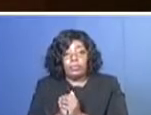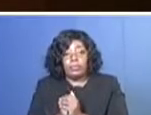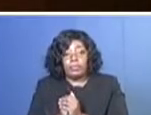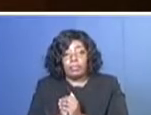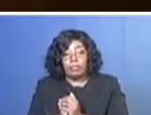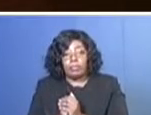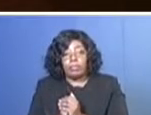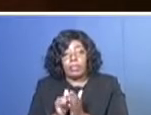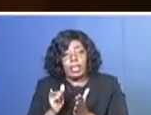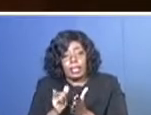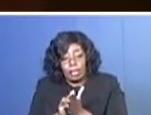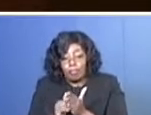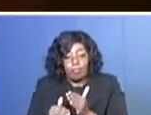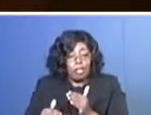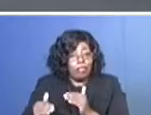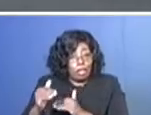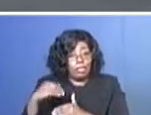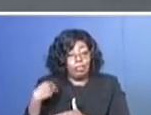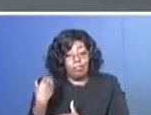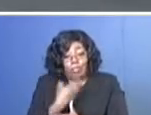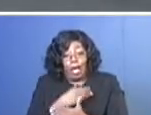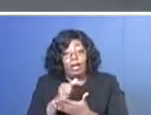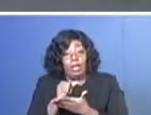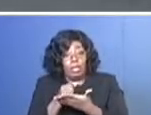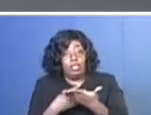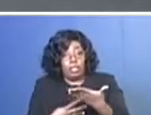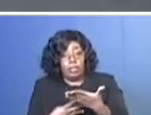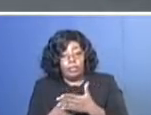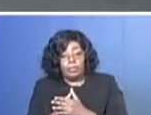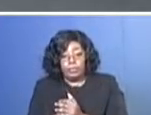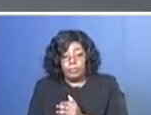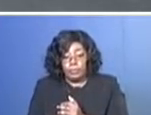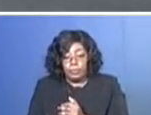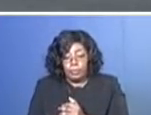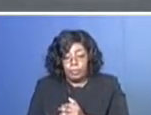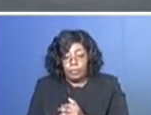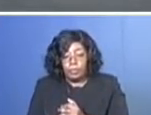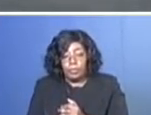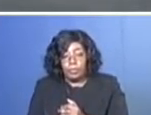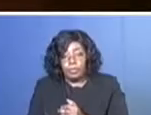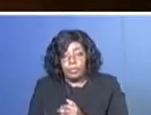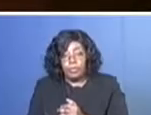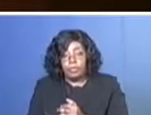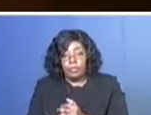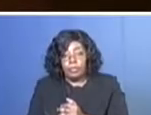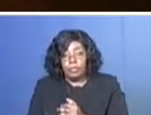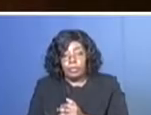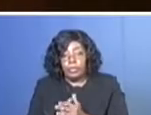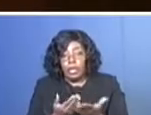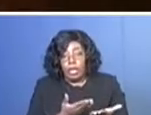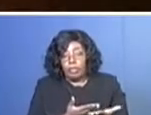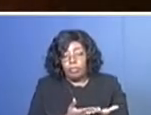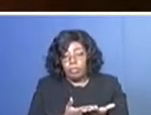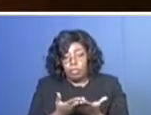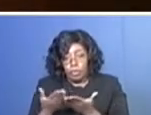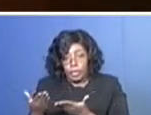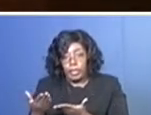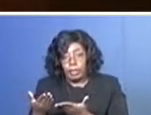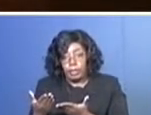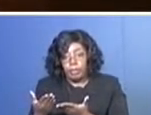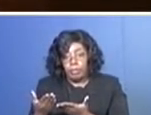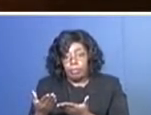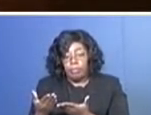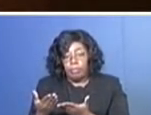That's advancing our agenda, reinstating and making current the